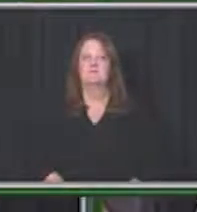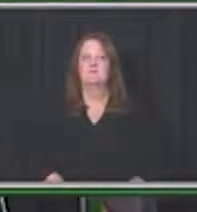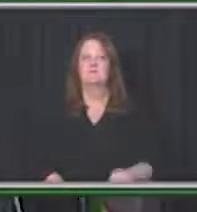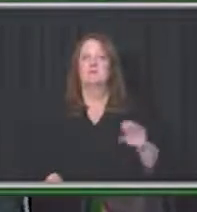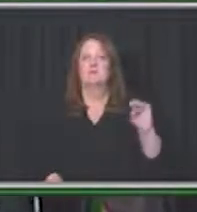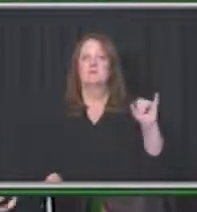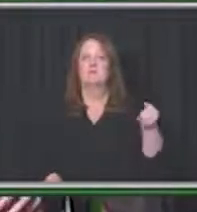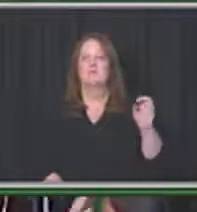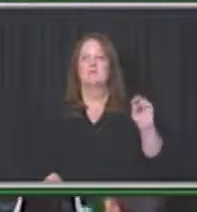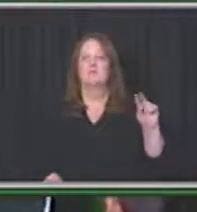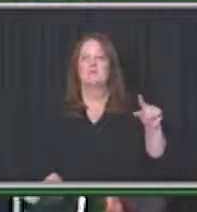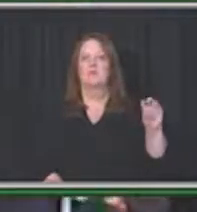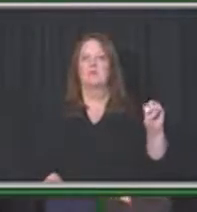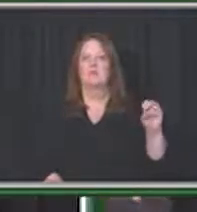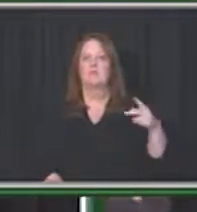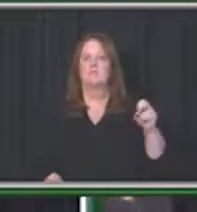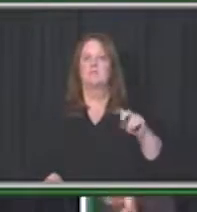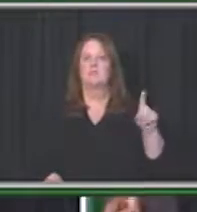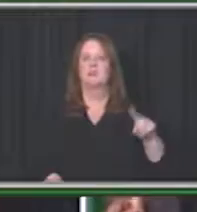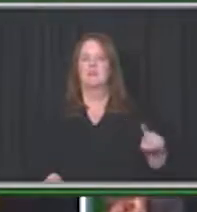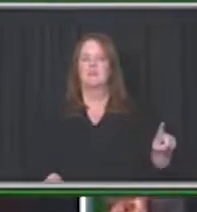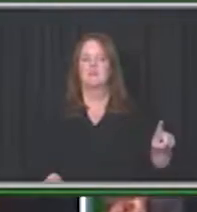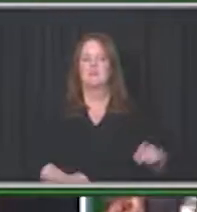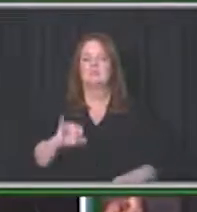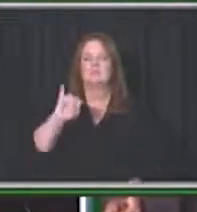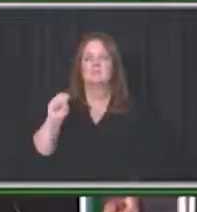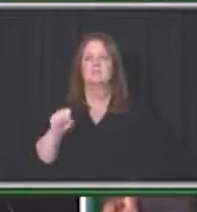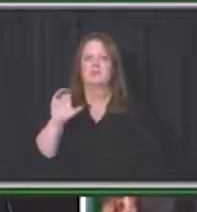Jorge Perez. Jessica Deco.